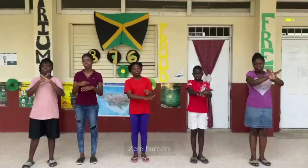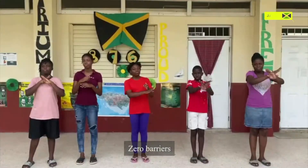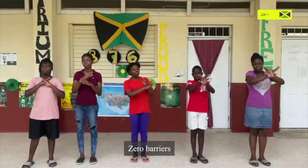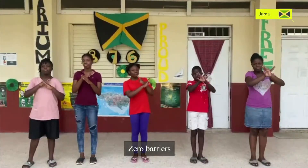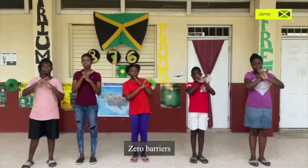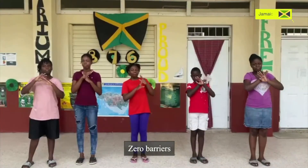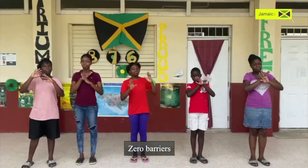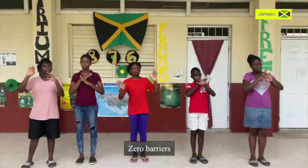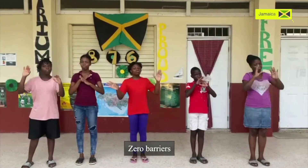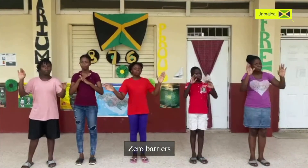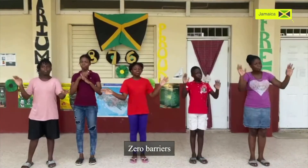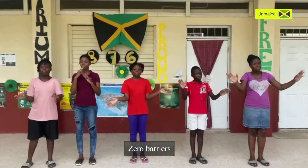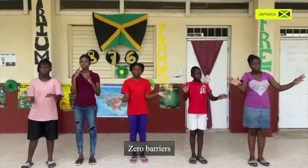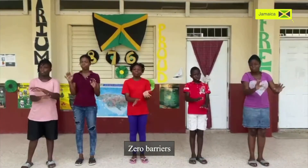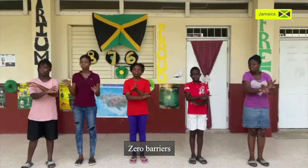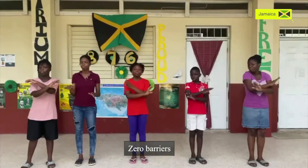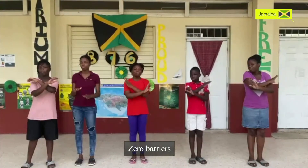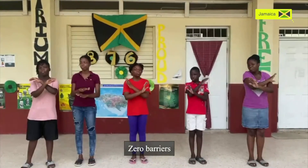Zero